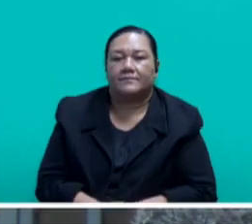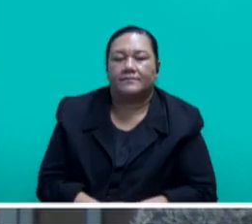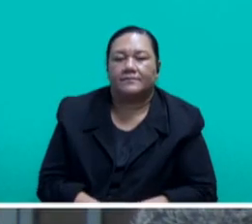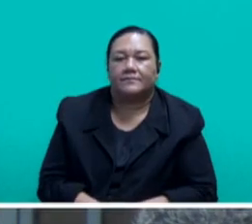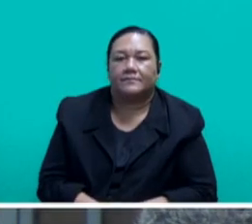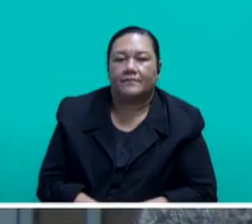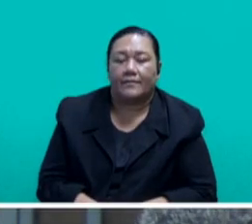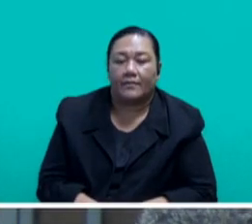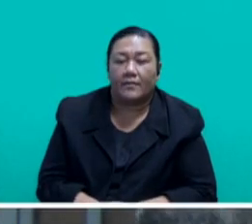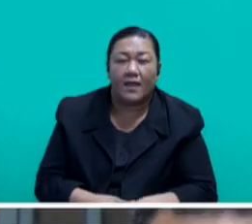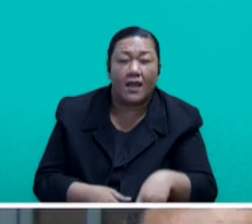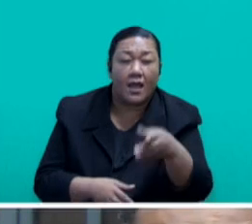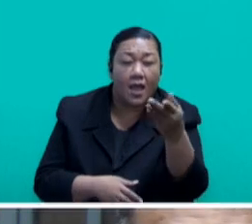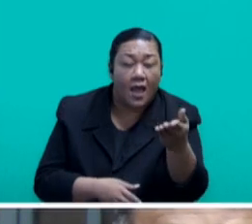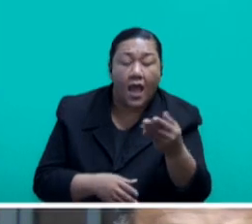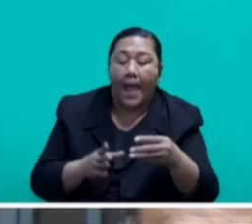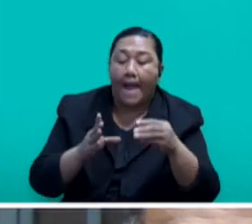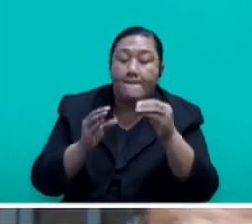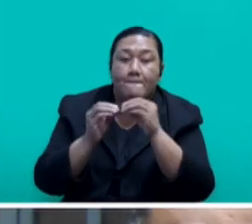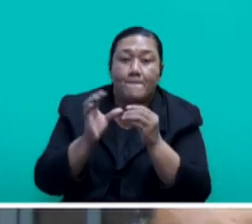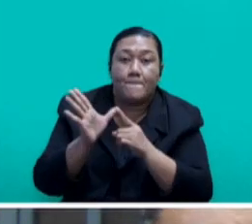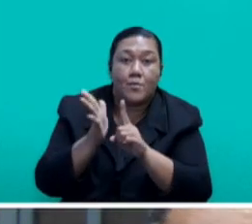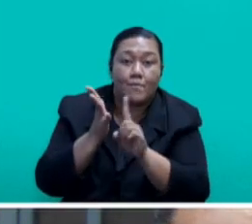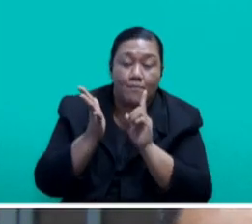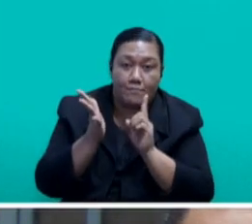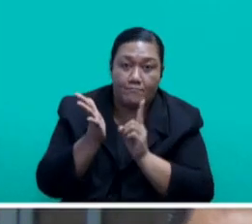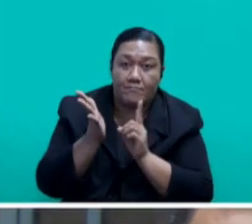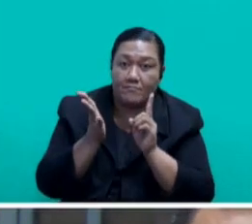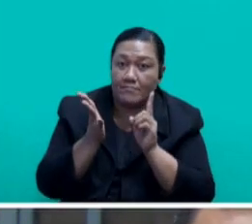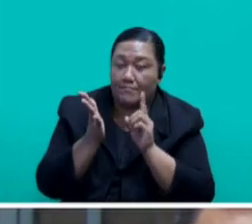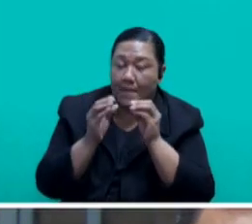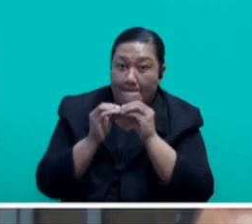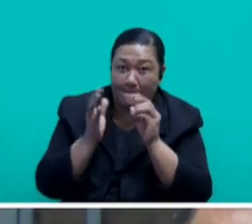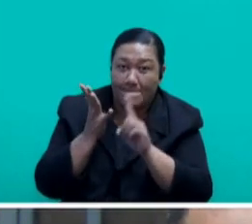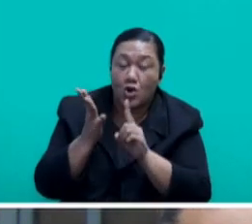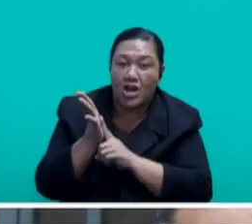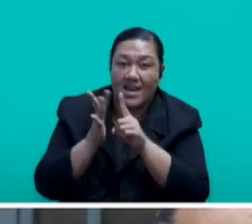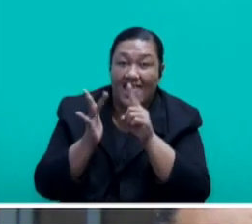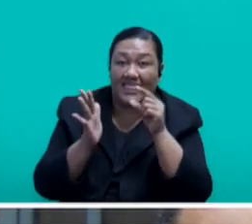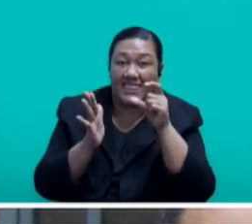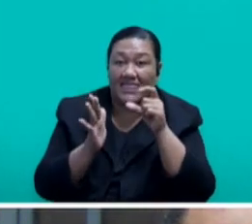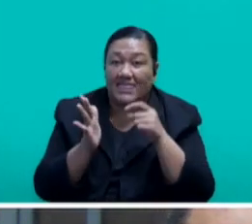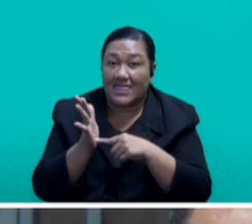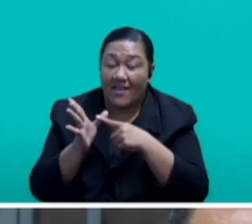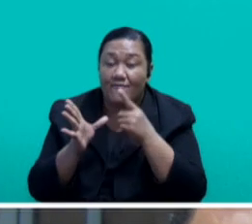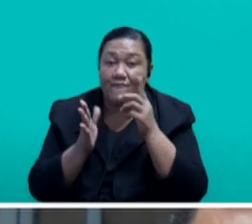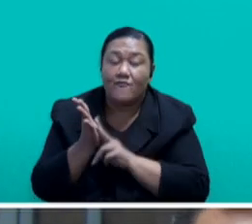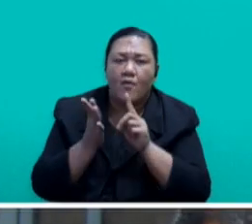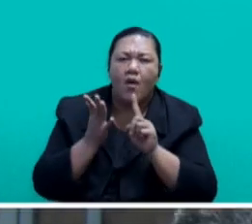Honourable Bulitavu claimed that this budget was a painful budget. The Honourable Member simply refuses to